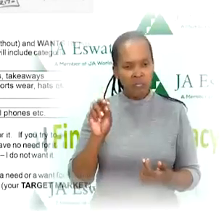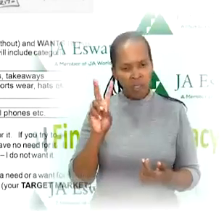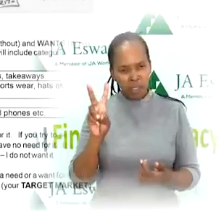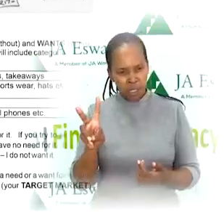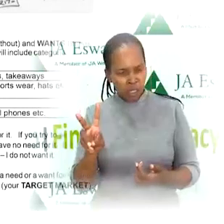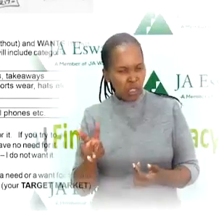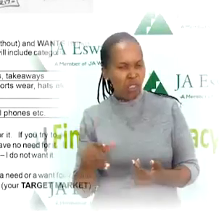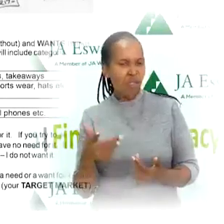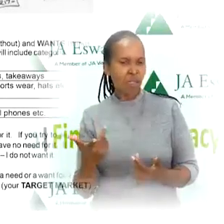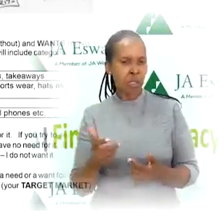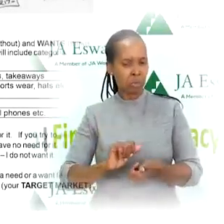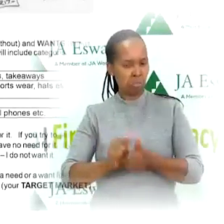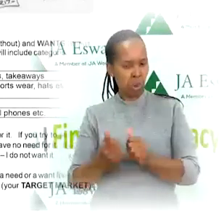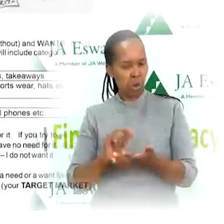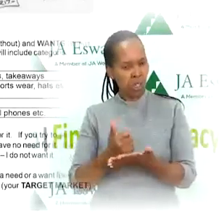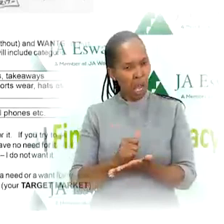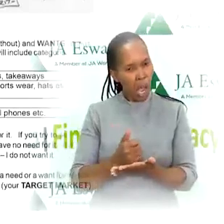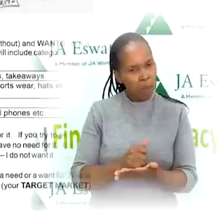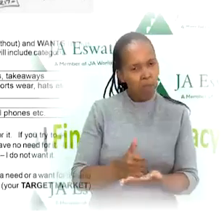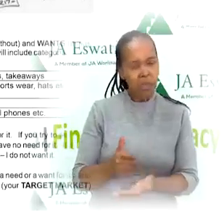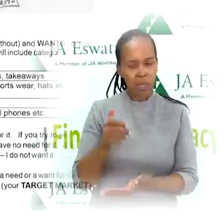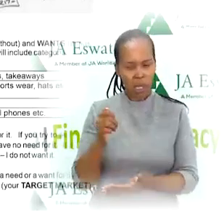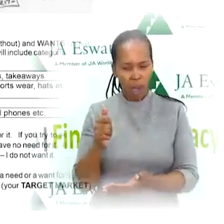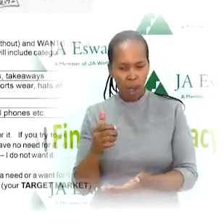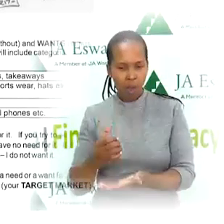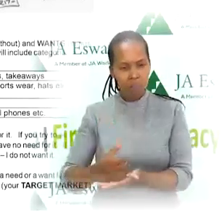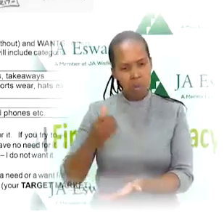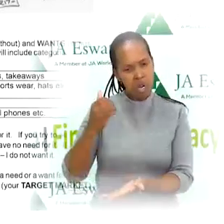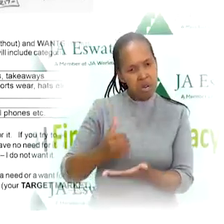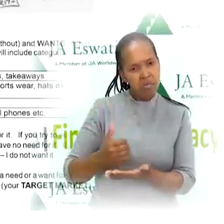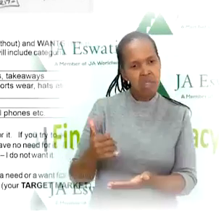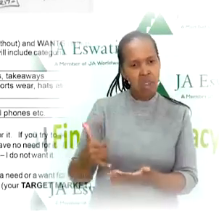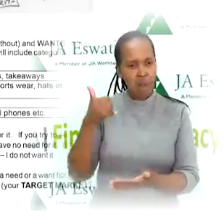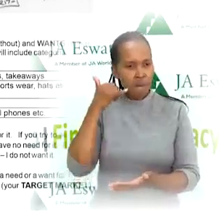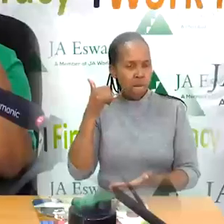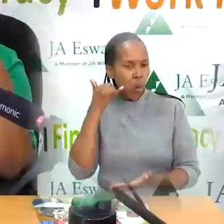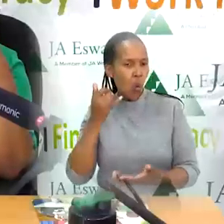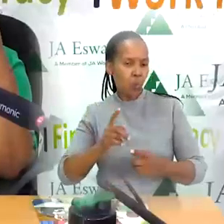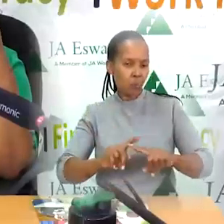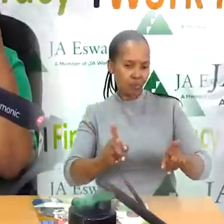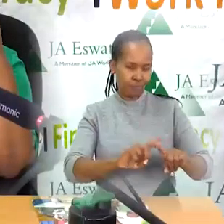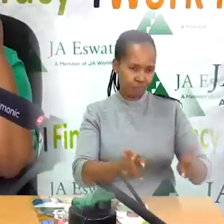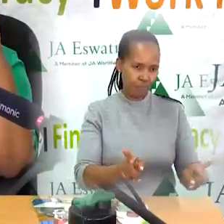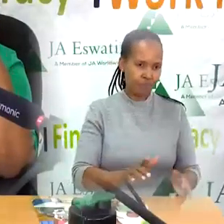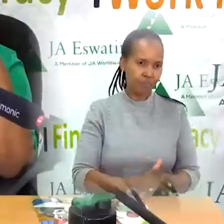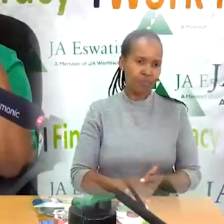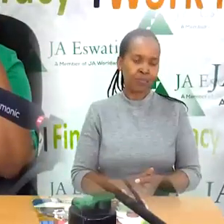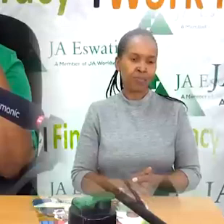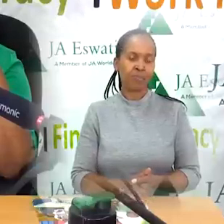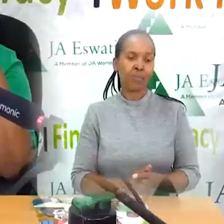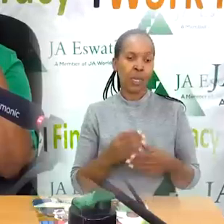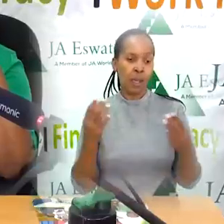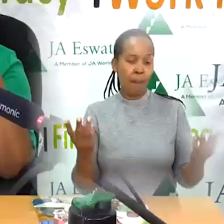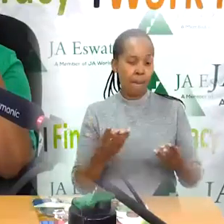and utilities. We have your tools, your pens, your cups, your cell phones, etc. So people will not buy